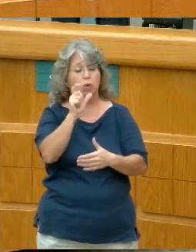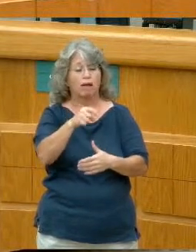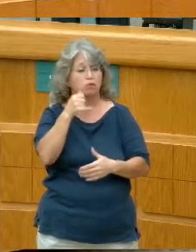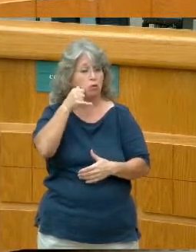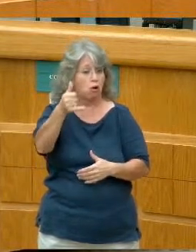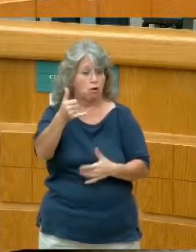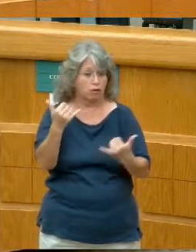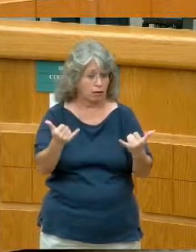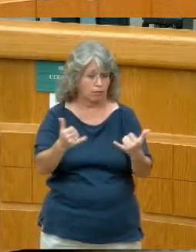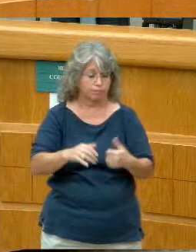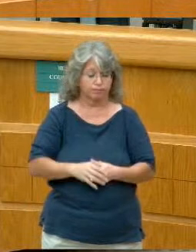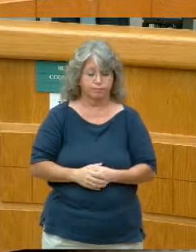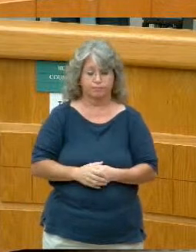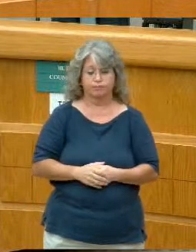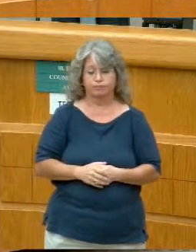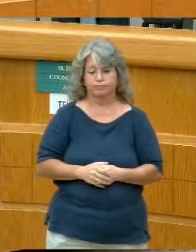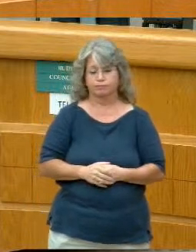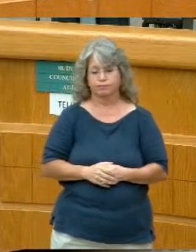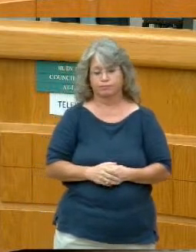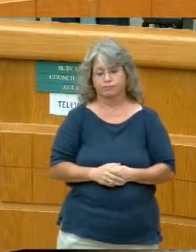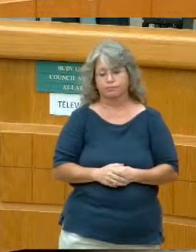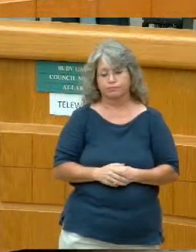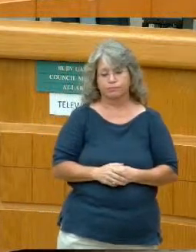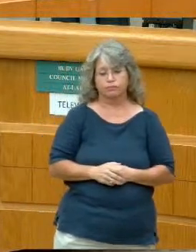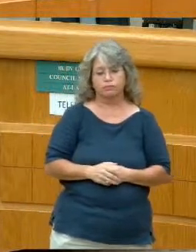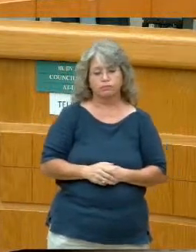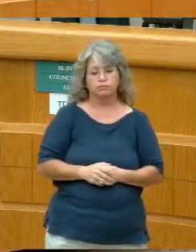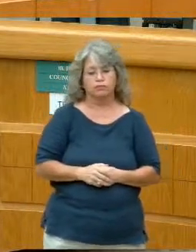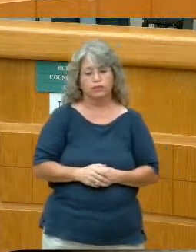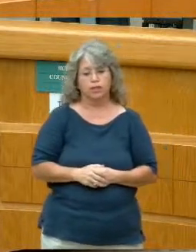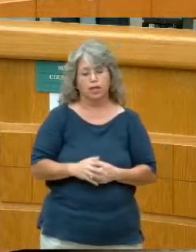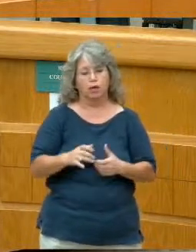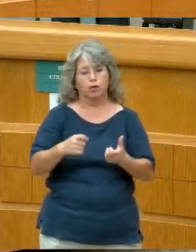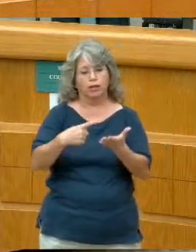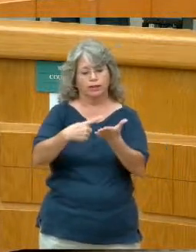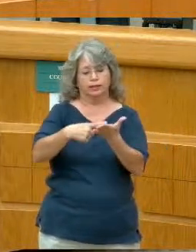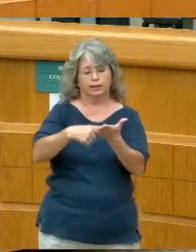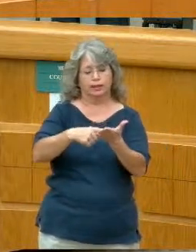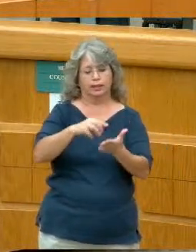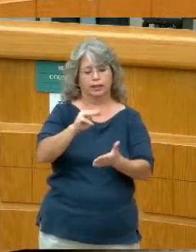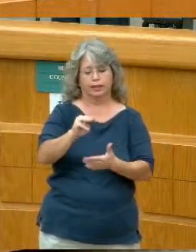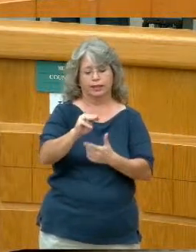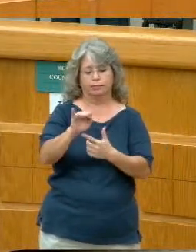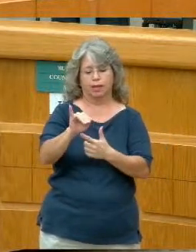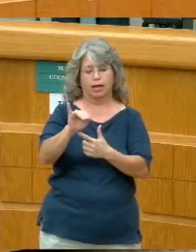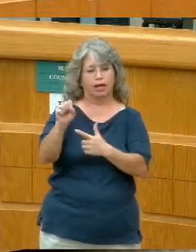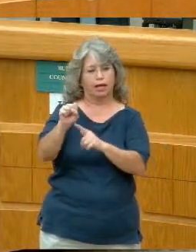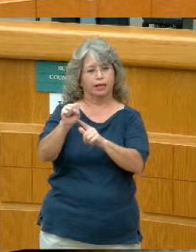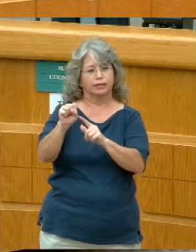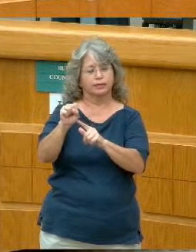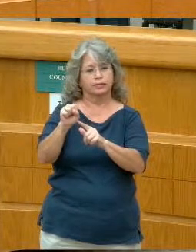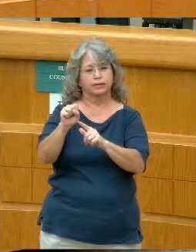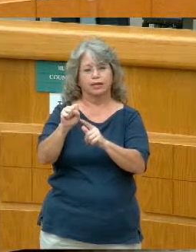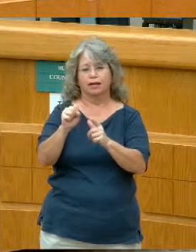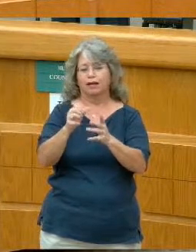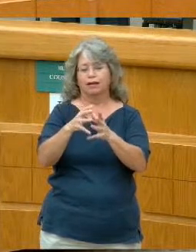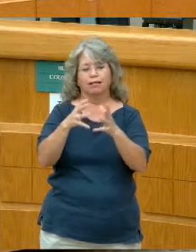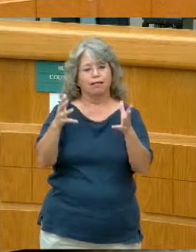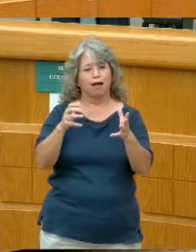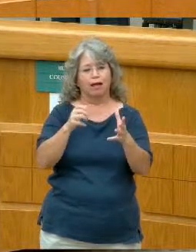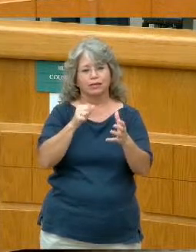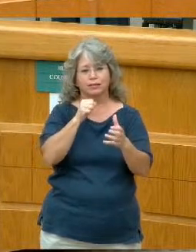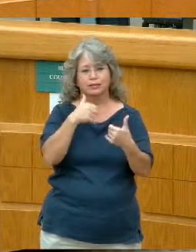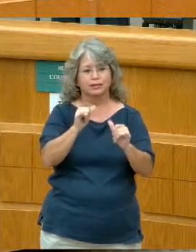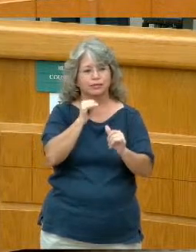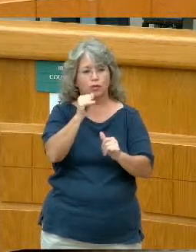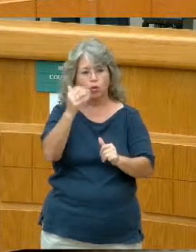your own without having to call us. So I wanted to talk a little bit about MIS. Much is still unknown regarding